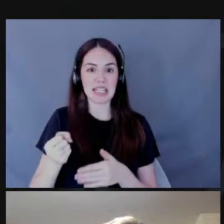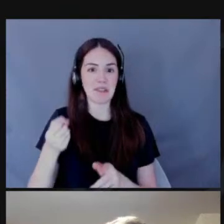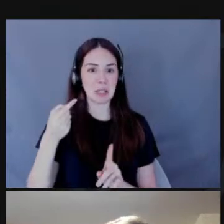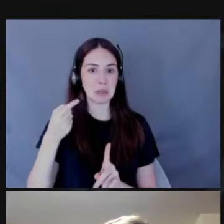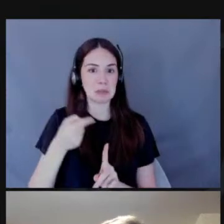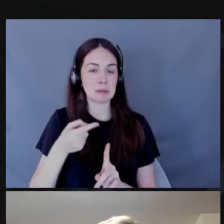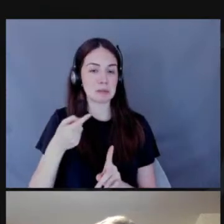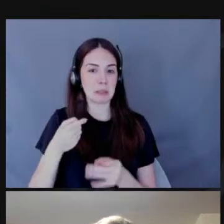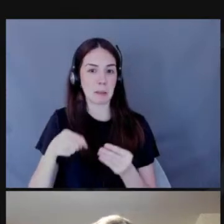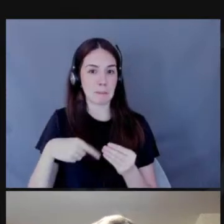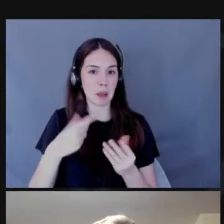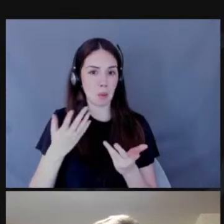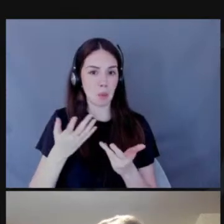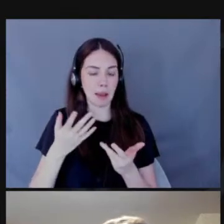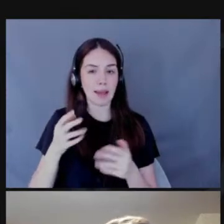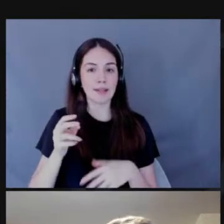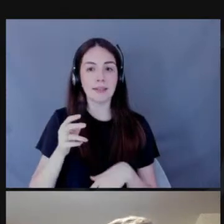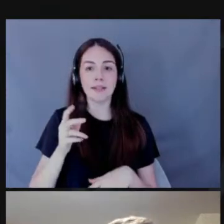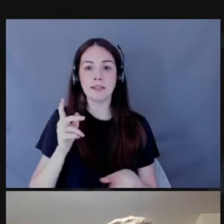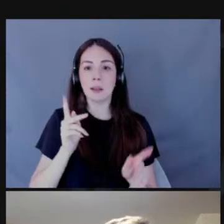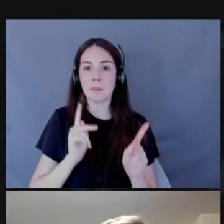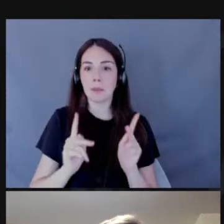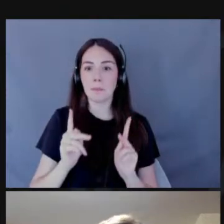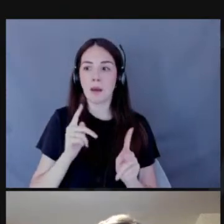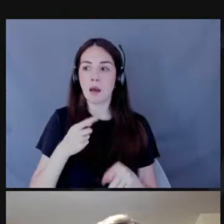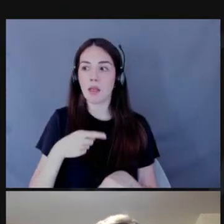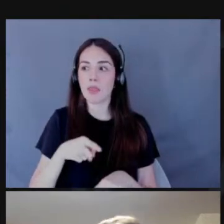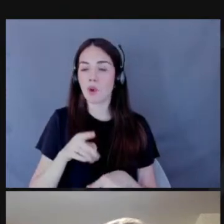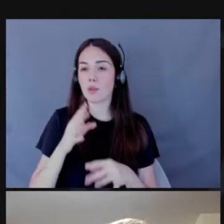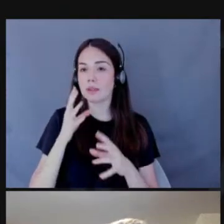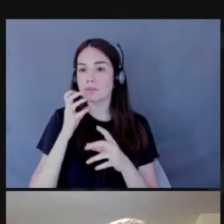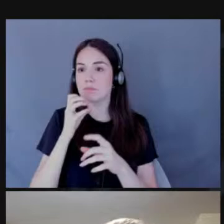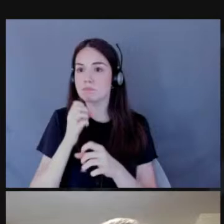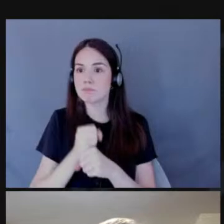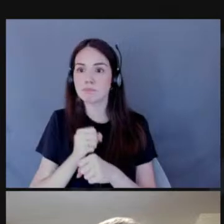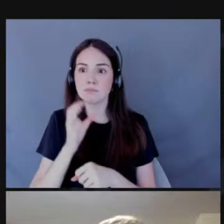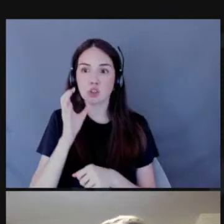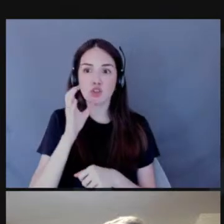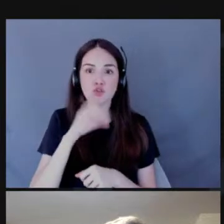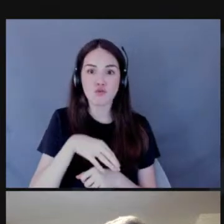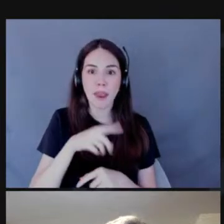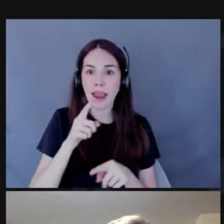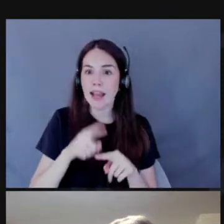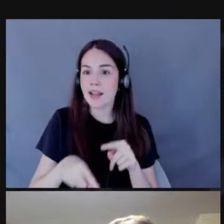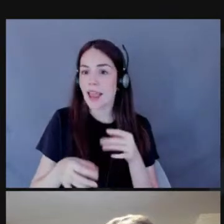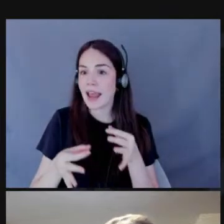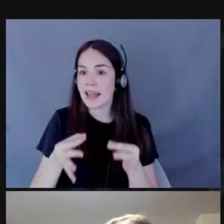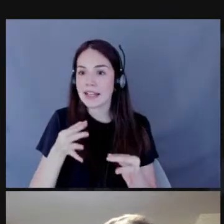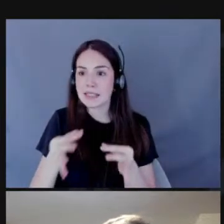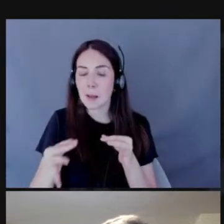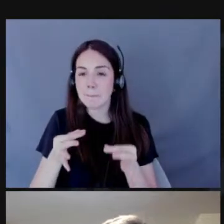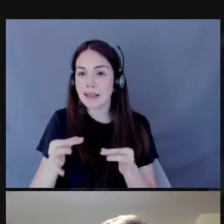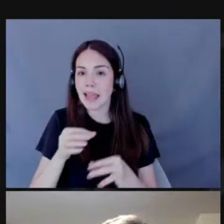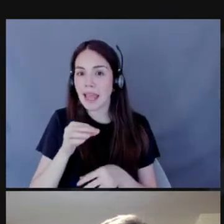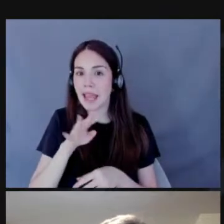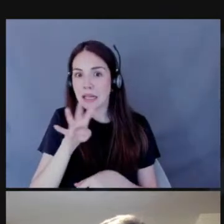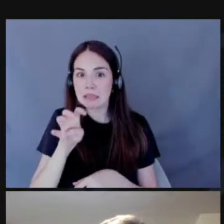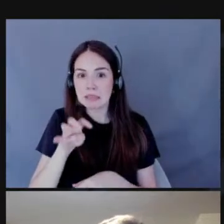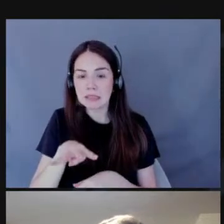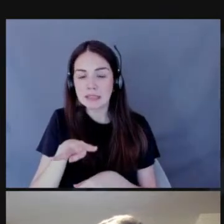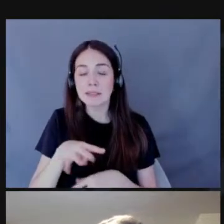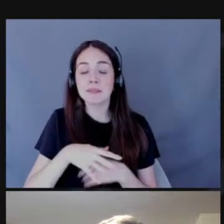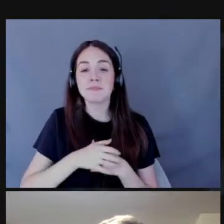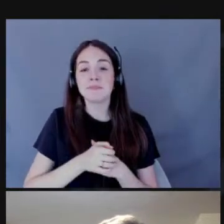of people becoming fascinated by the odd and unexplained and the mysterious. And one of the things that they really